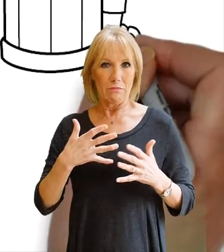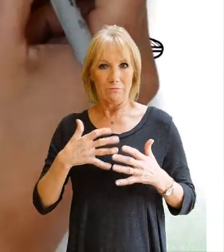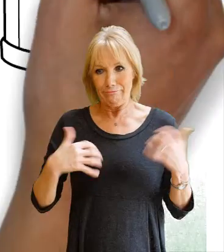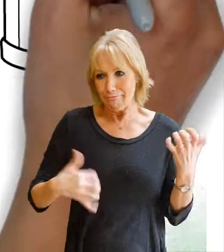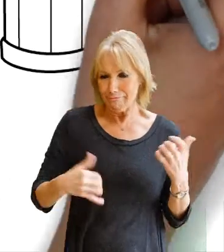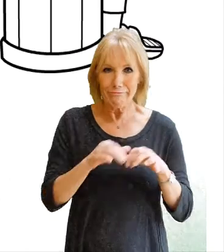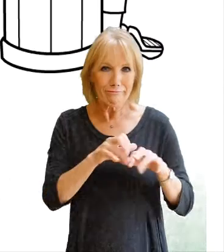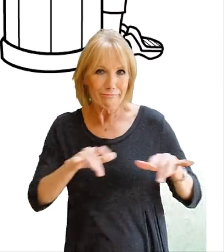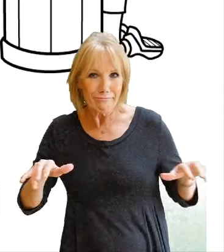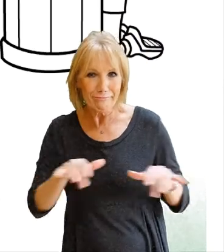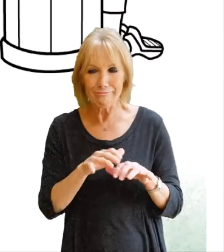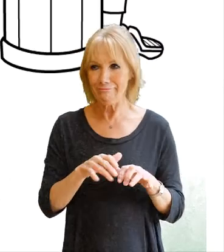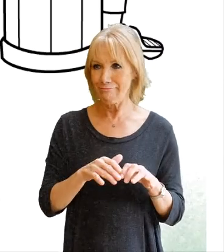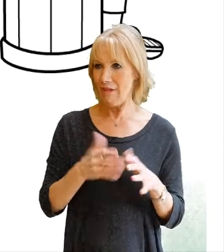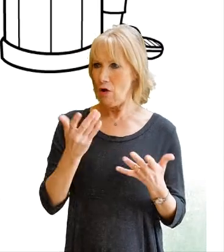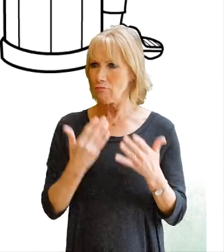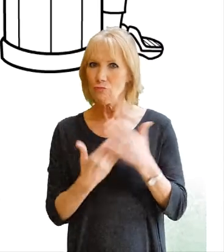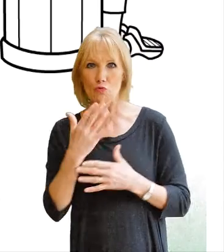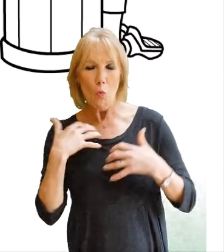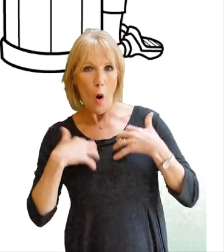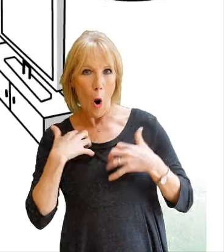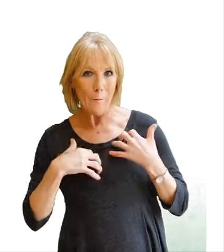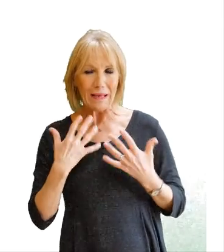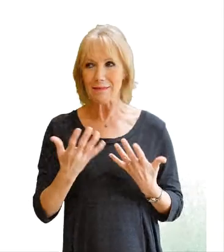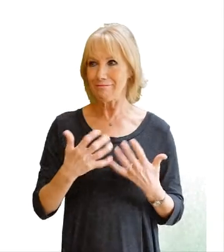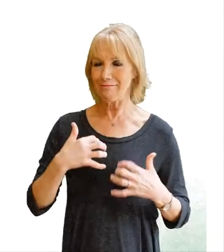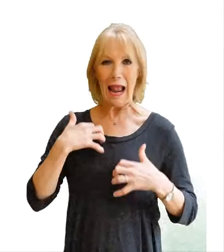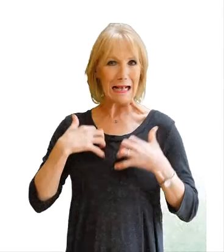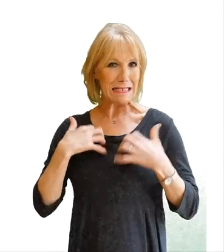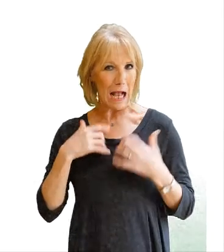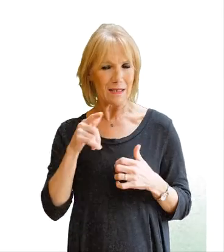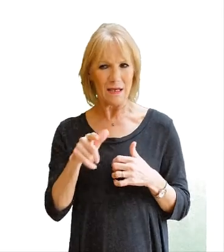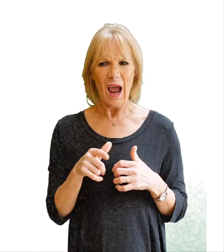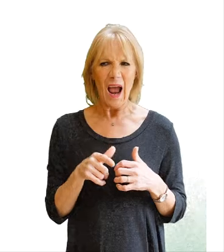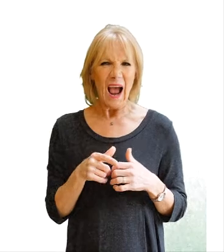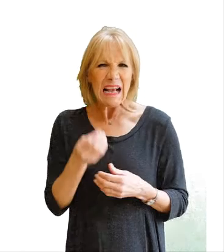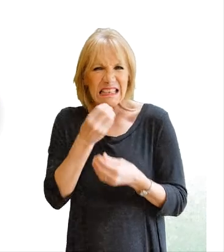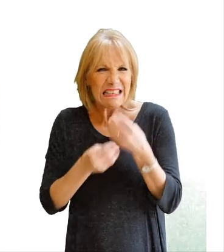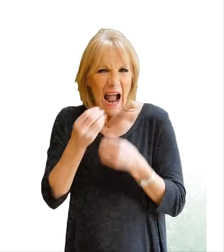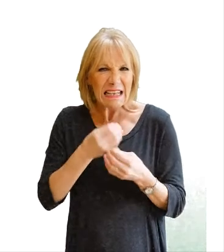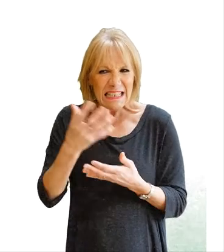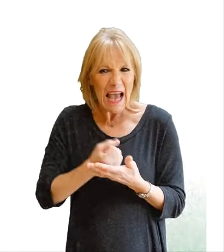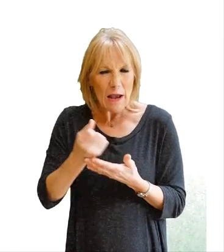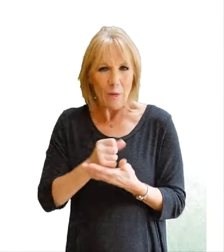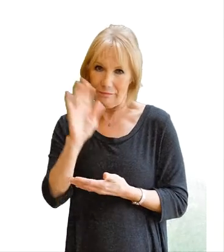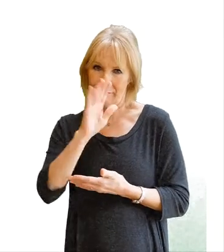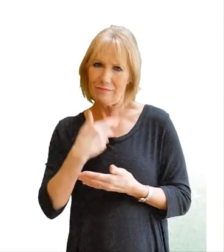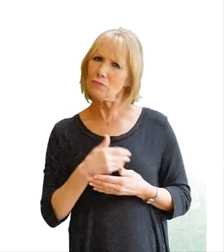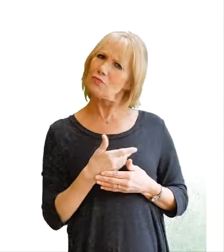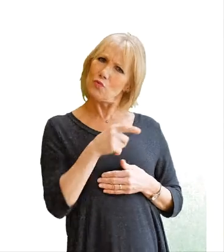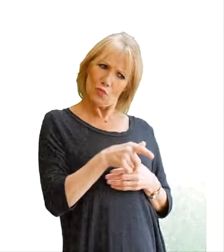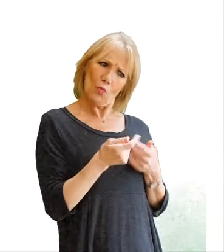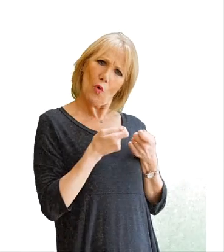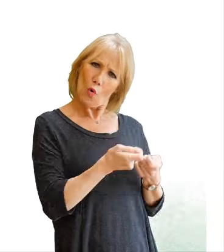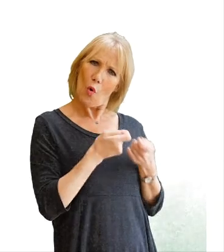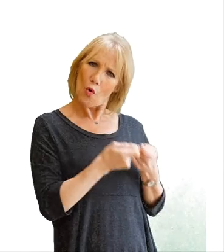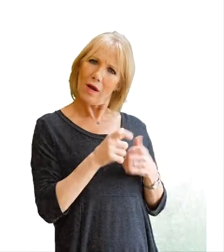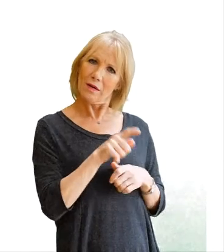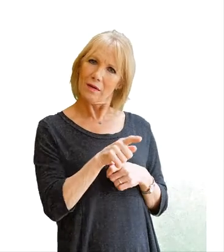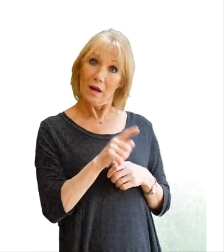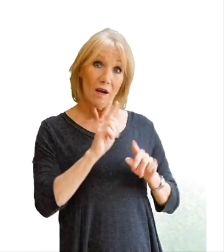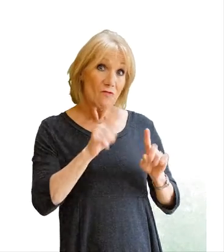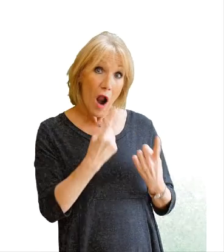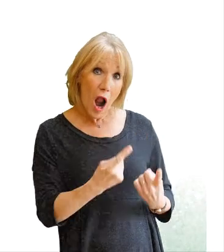something new to get excited about. Rather than snacks and takeaways, try to eat healthy, home-cooked food. If you can't